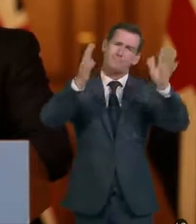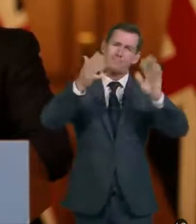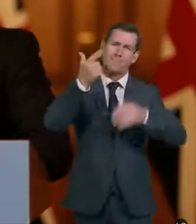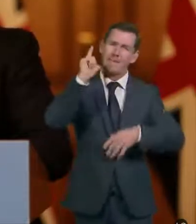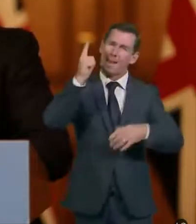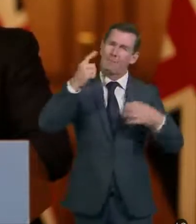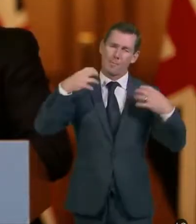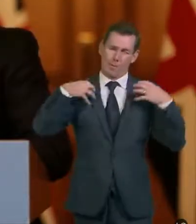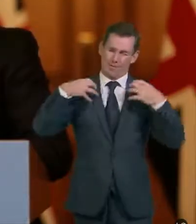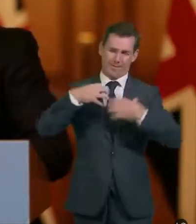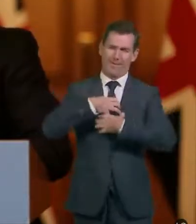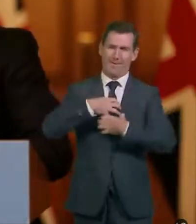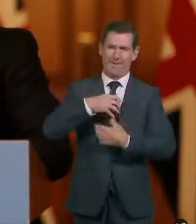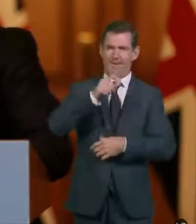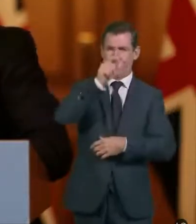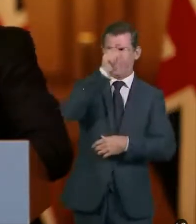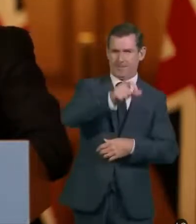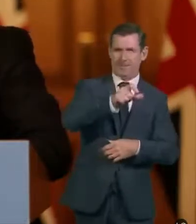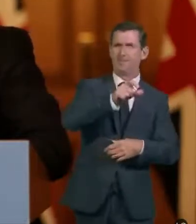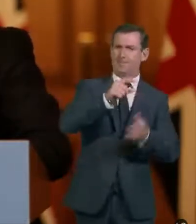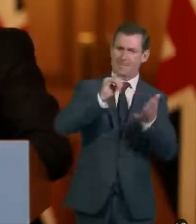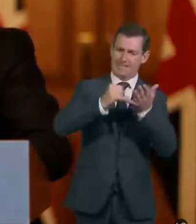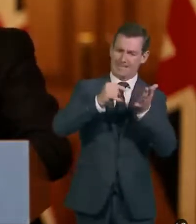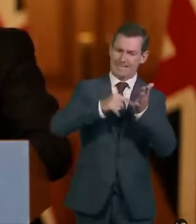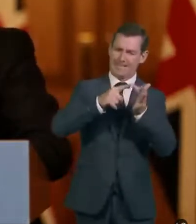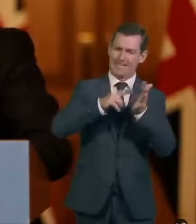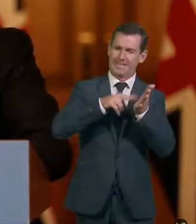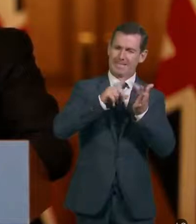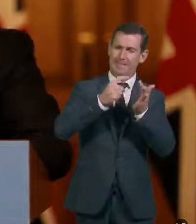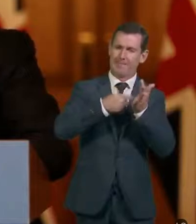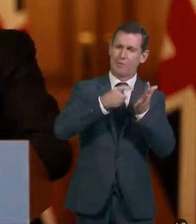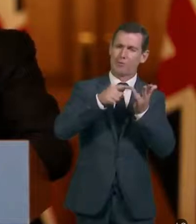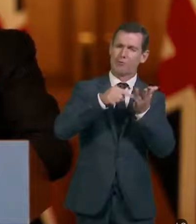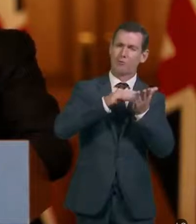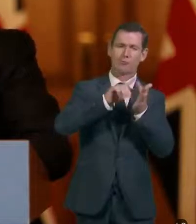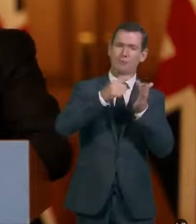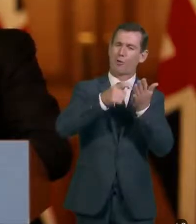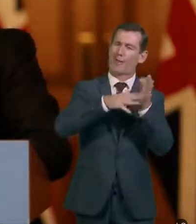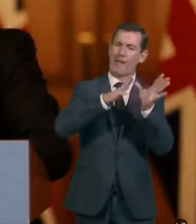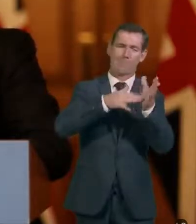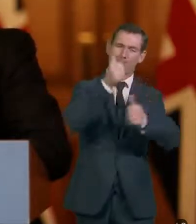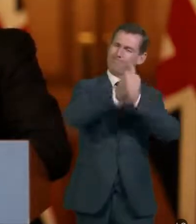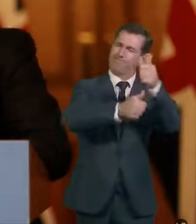to Steve Rotherham. I pay tribute to councillors in Lancashire. I talked to them